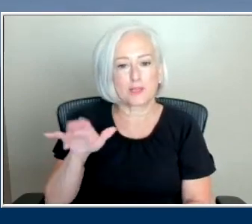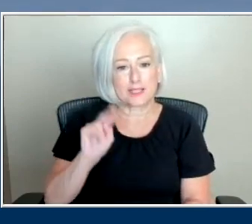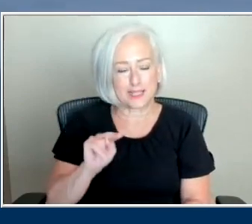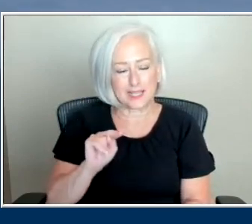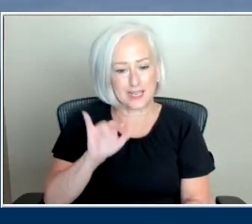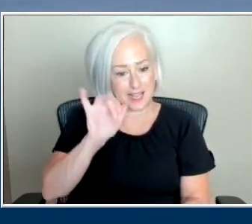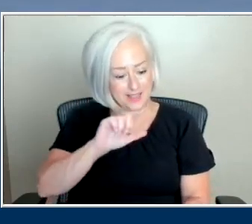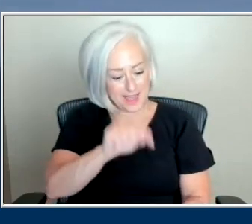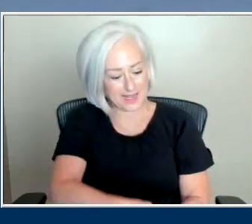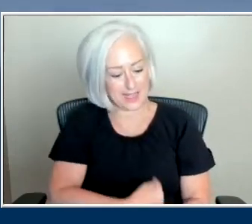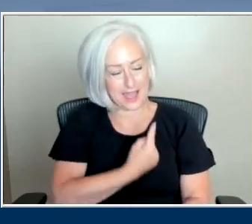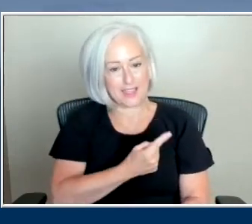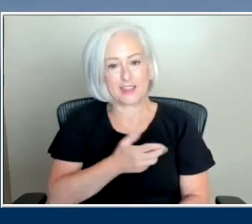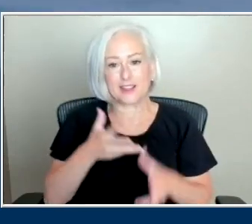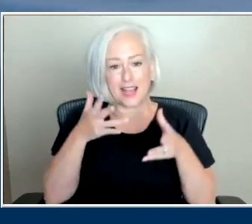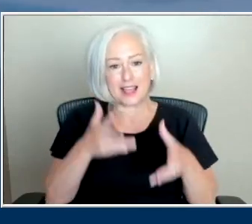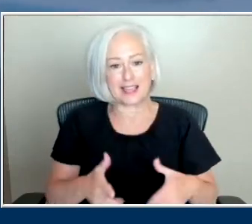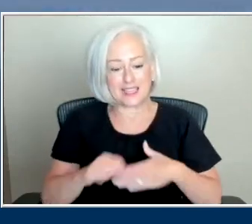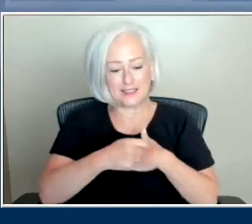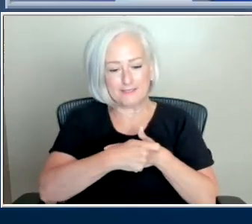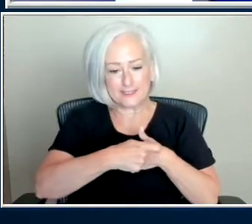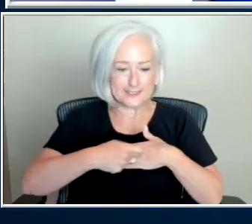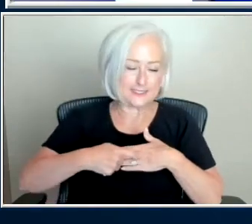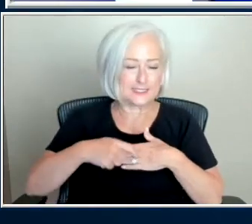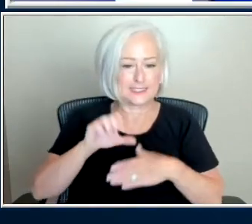a scar, Kaylee?